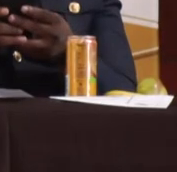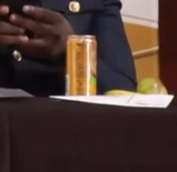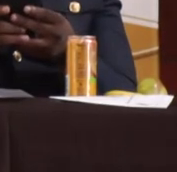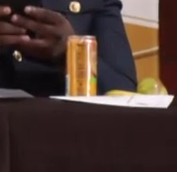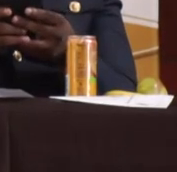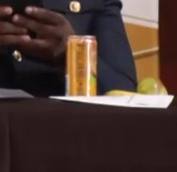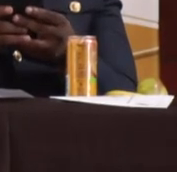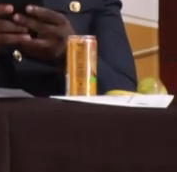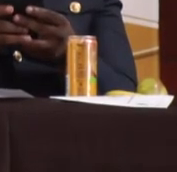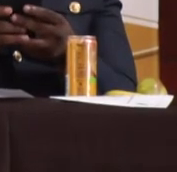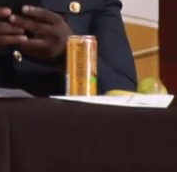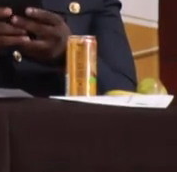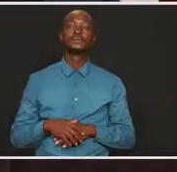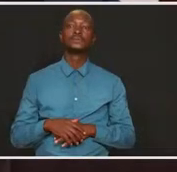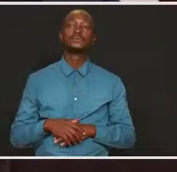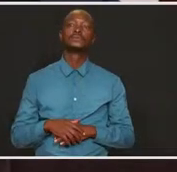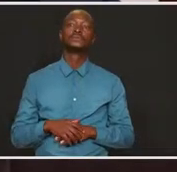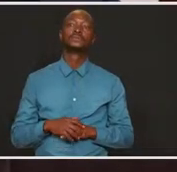PPS